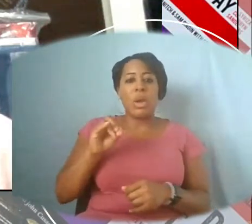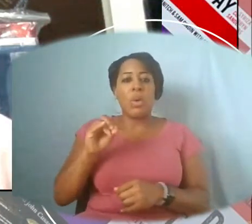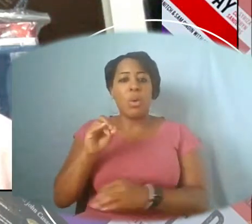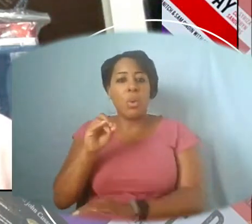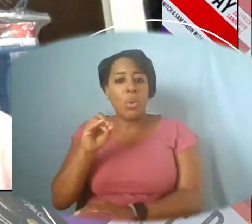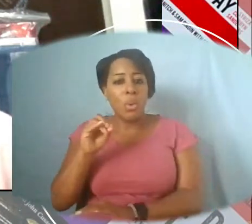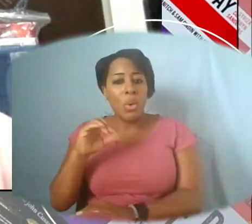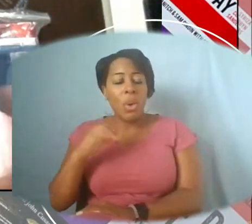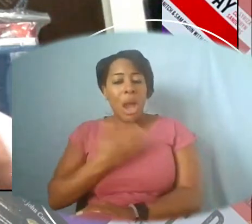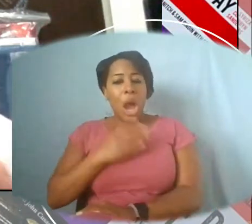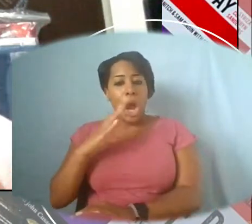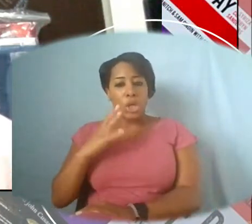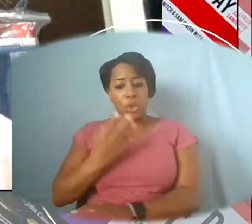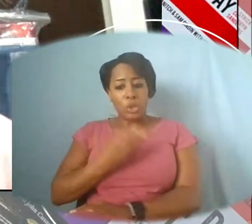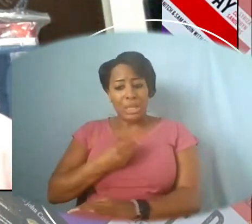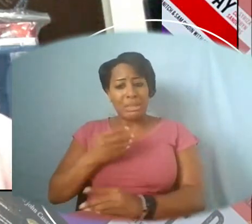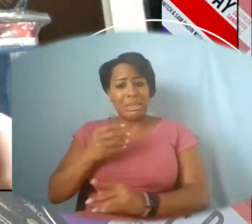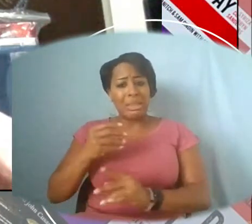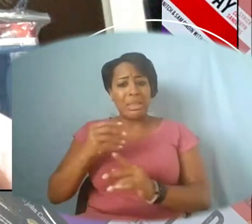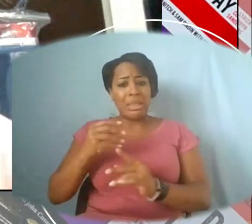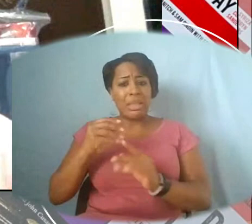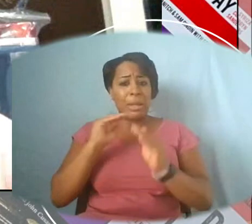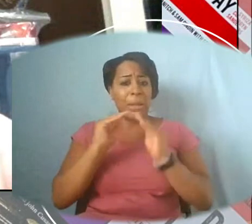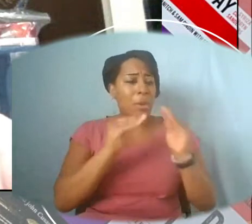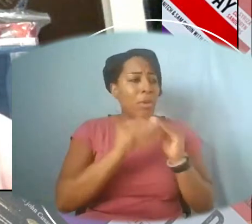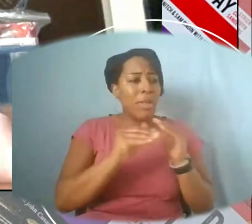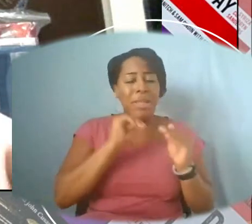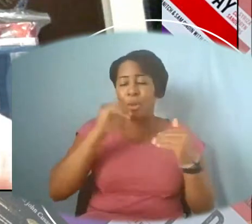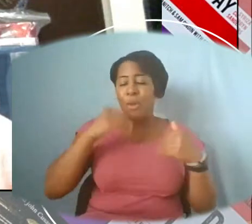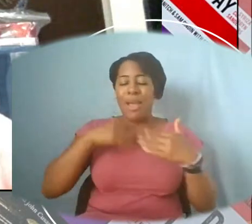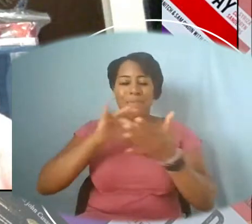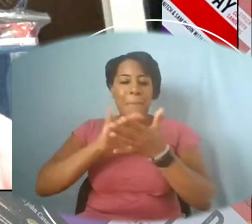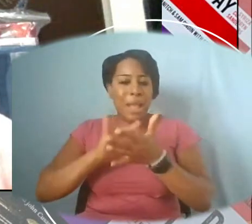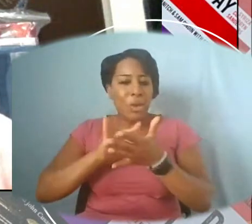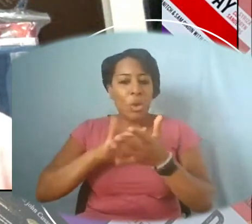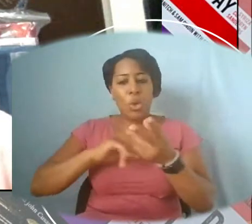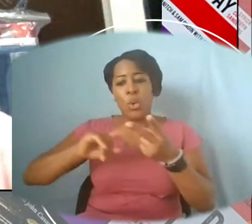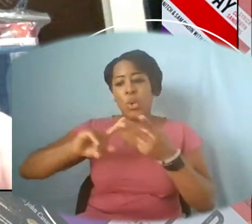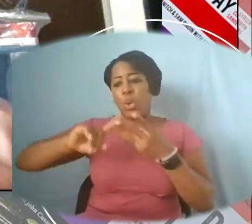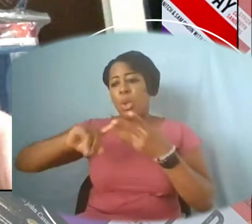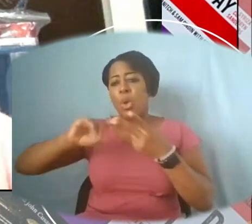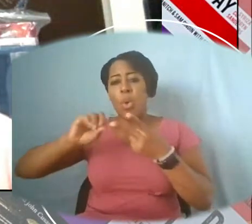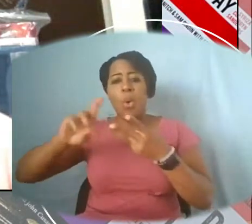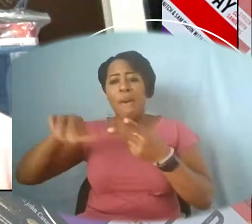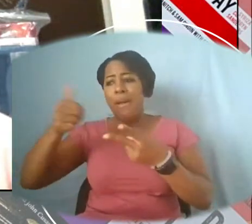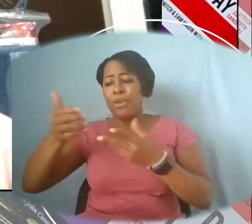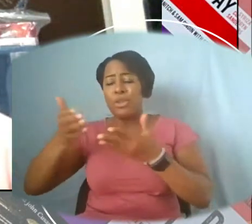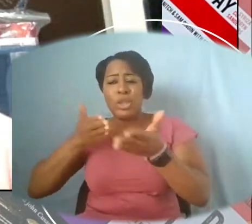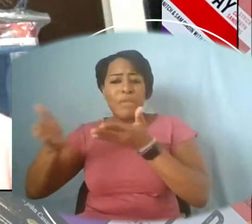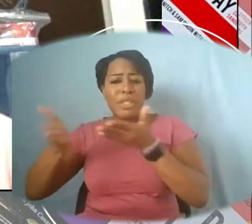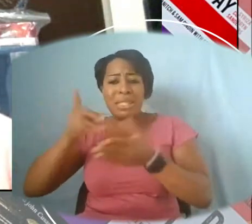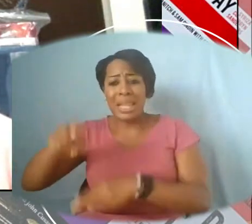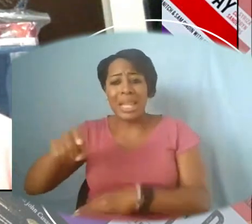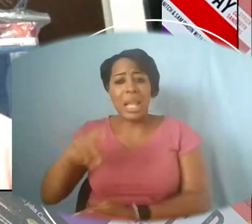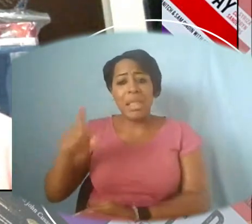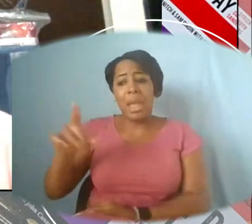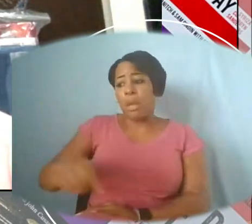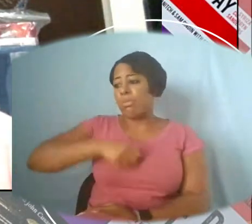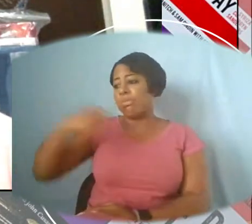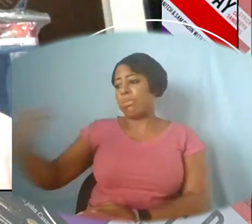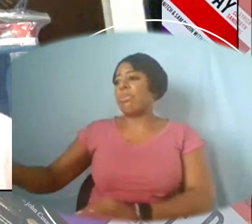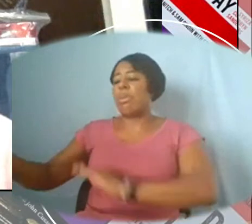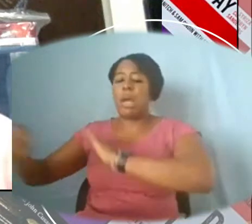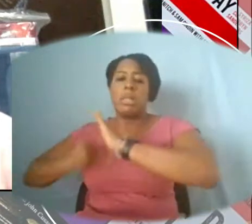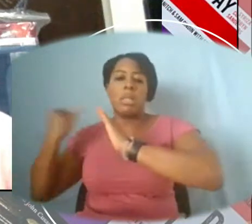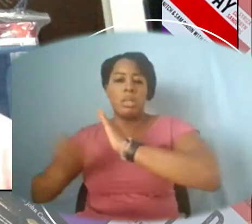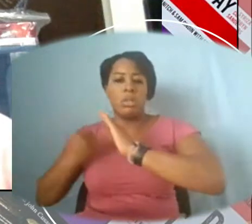going through these systems, aren't even getting the medical attention they need, aren't getting the considerations they need. They're getting thrown into isolation and solitary, right? And